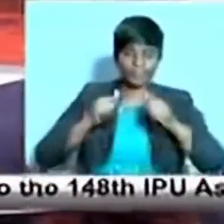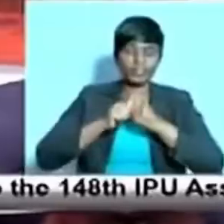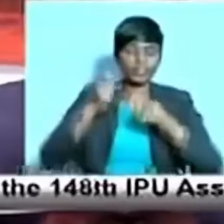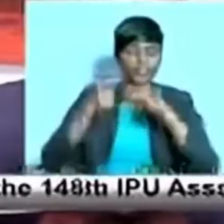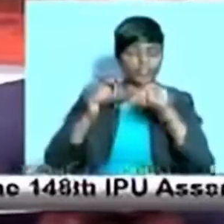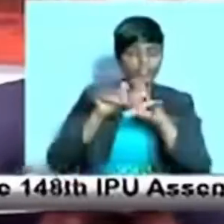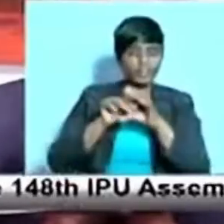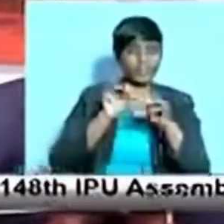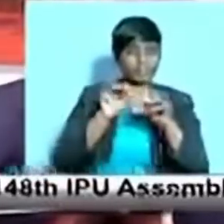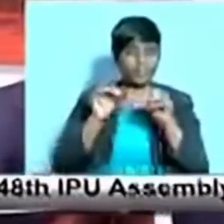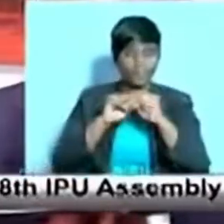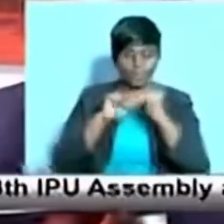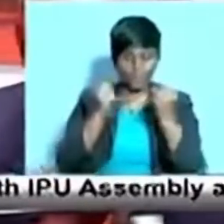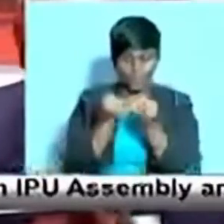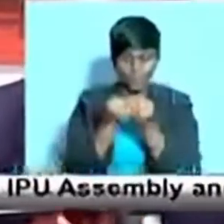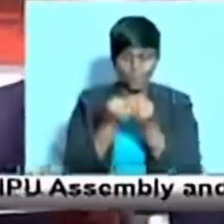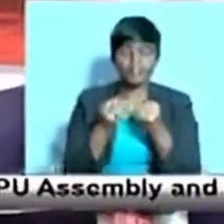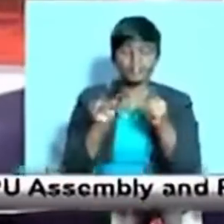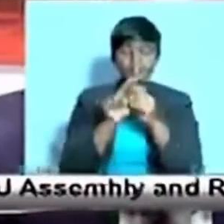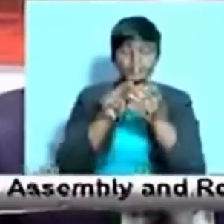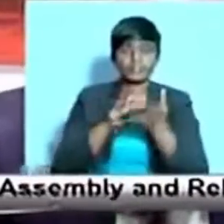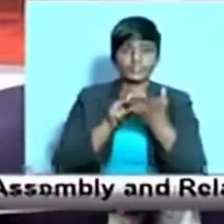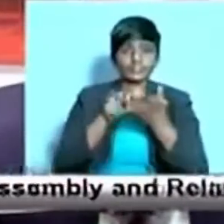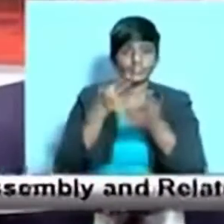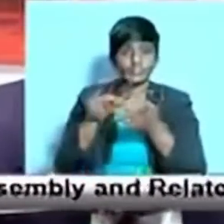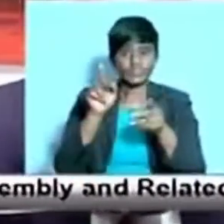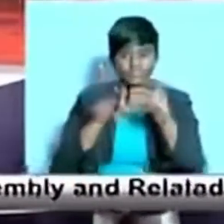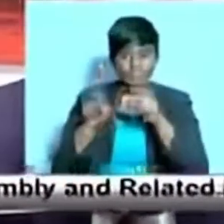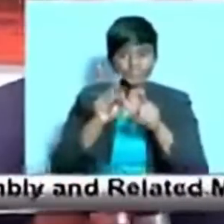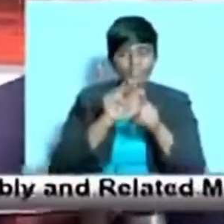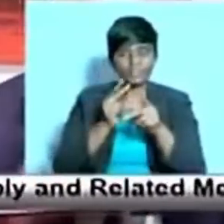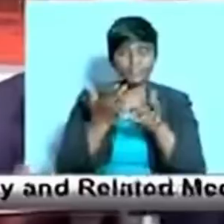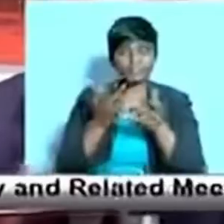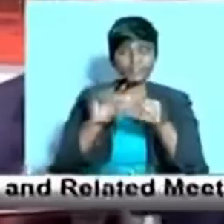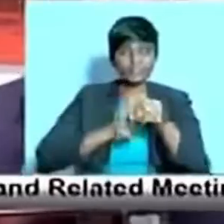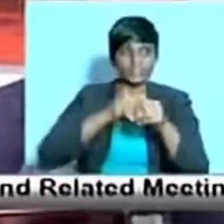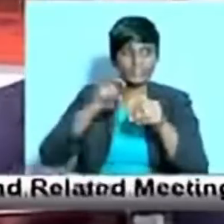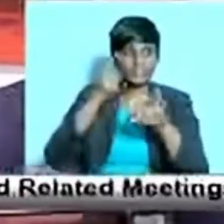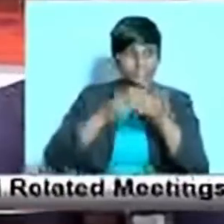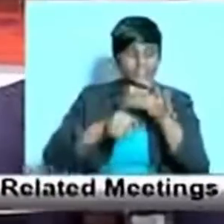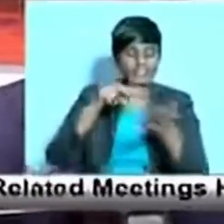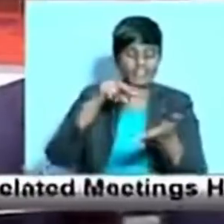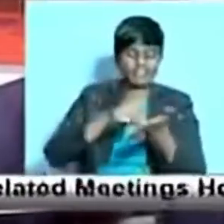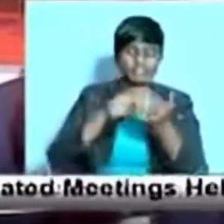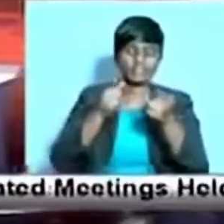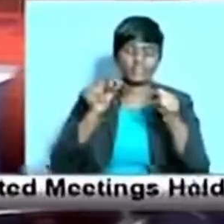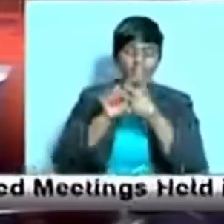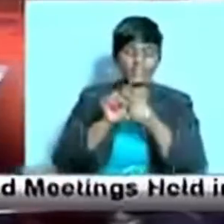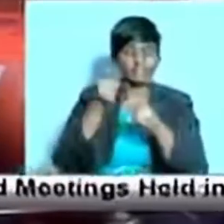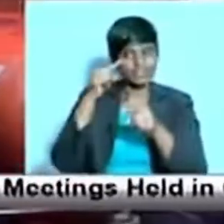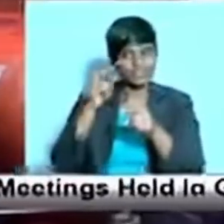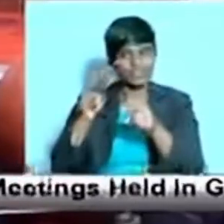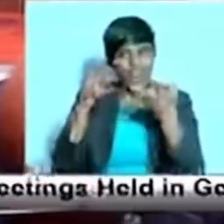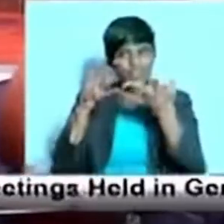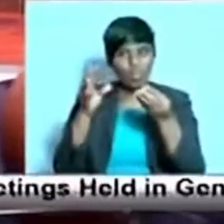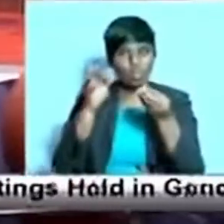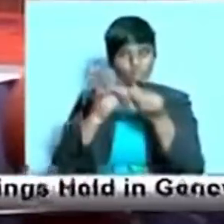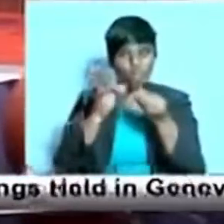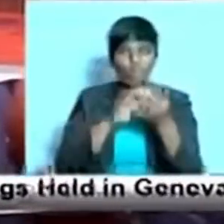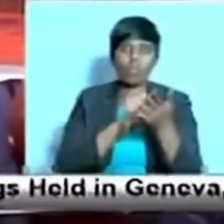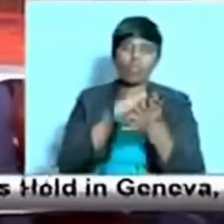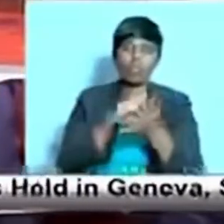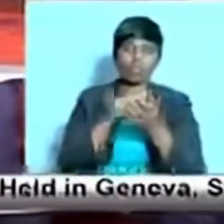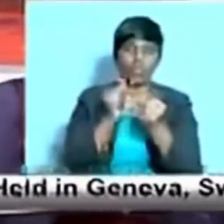in our society. As representatives of the people, Madam Speaker, we need to stand up for the most vulnerable